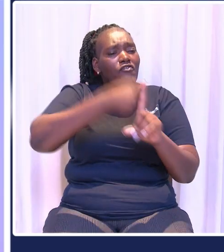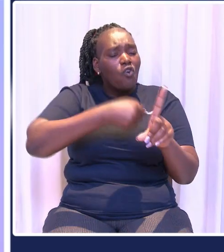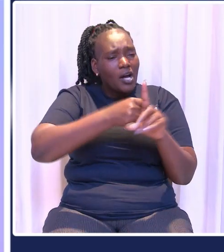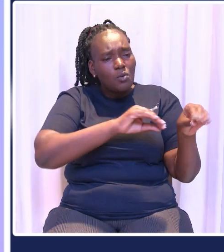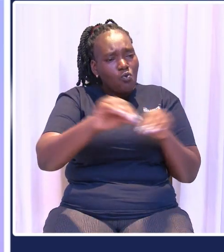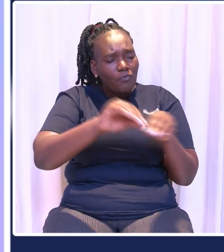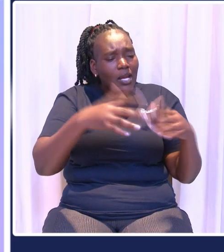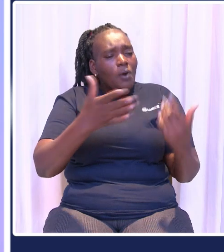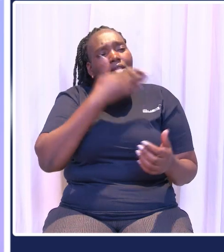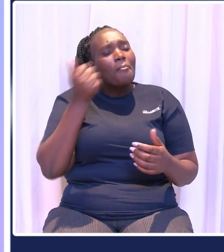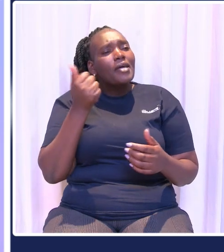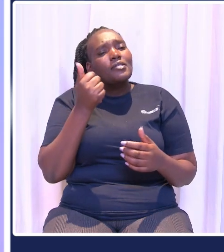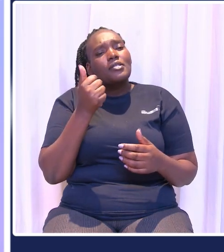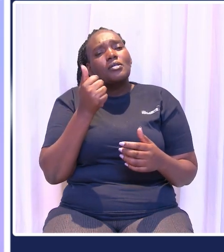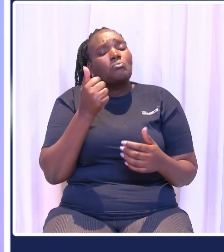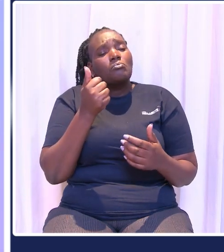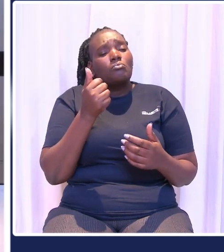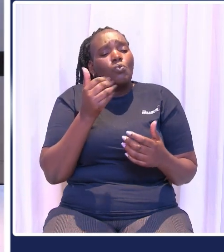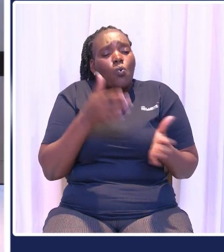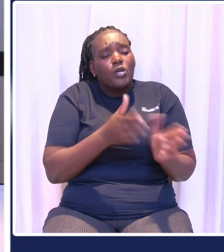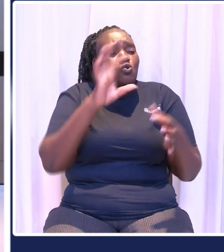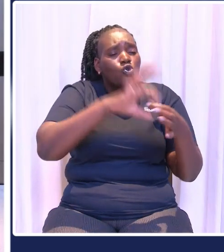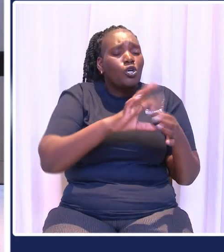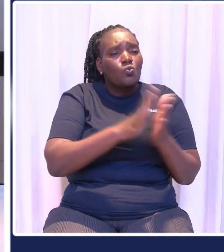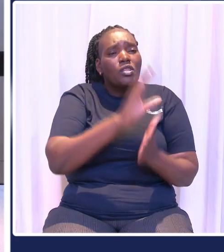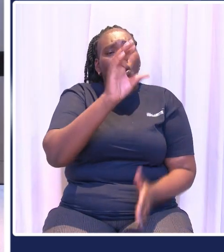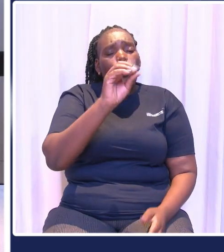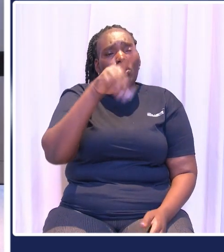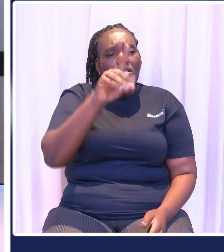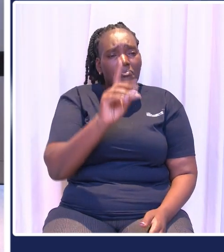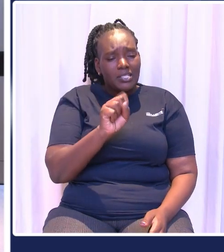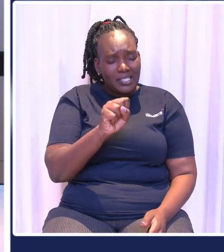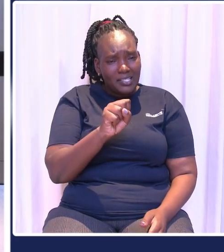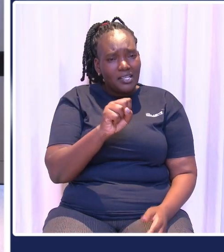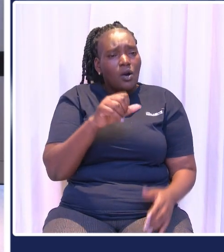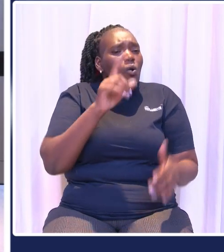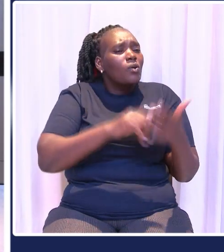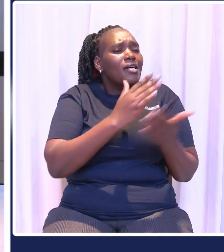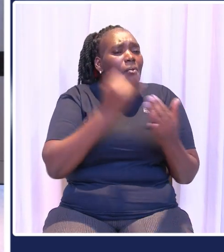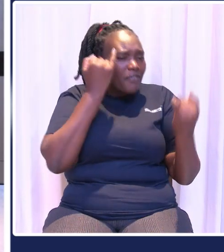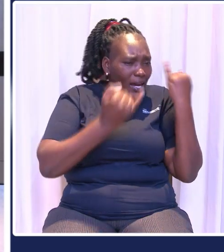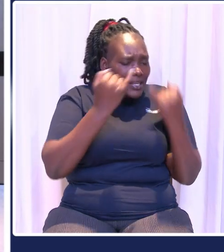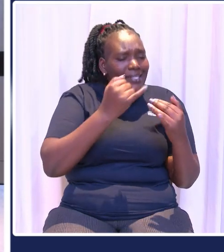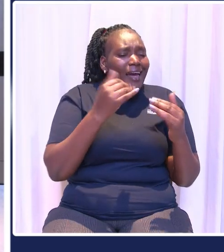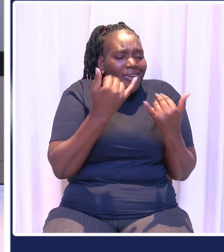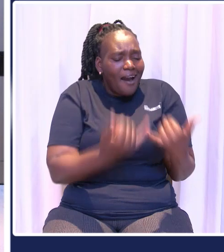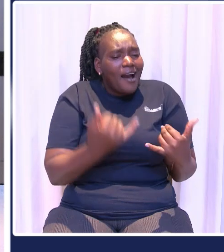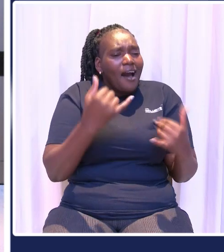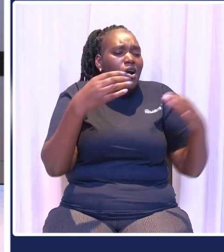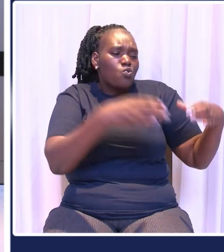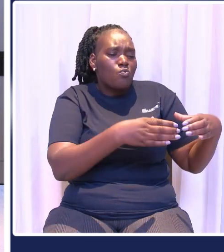with OPDs, or even shape digital inclusion themselves? What are some ideas we could give to the younger